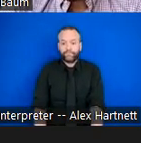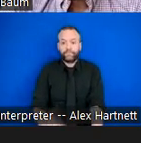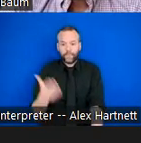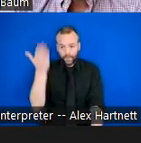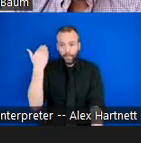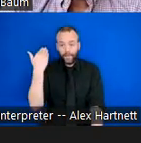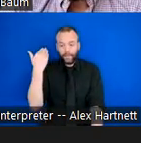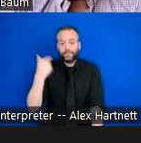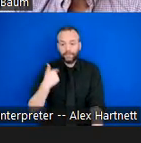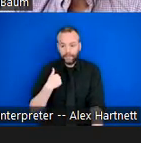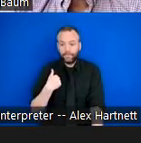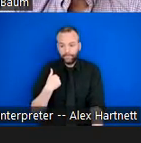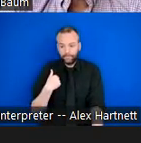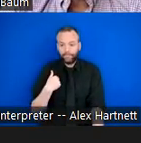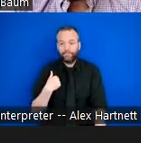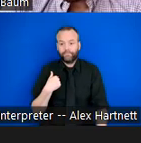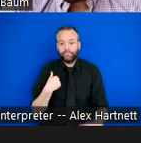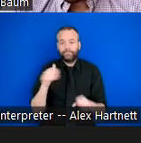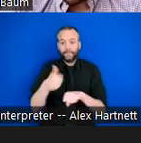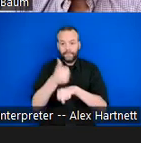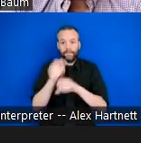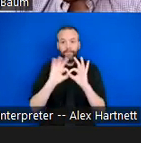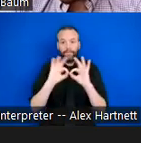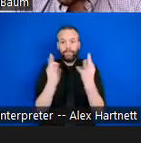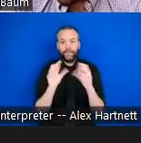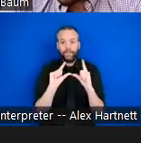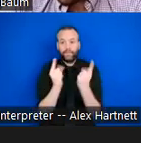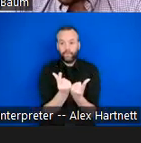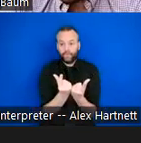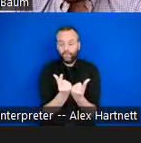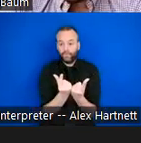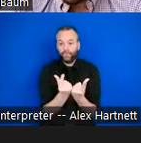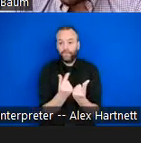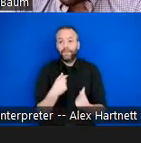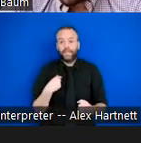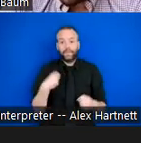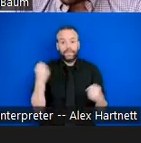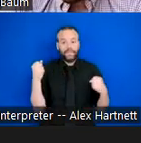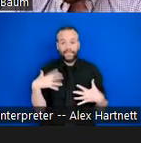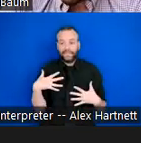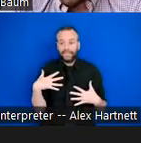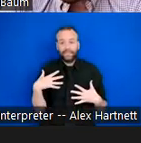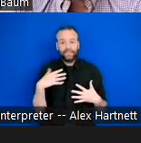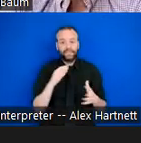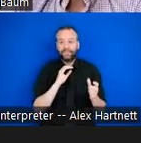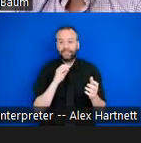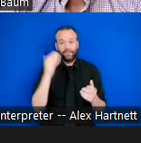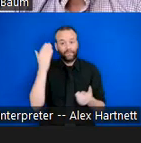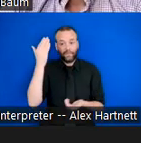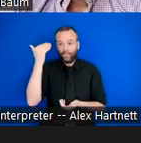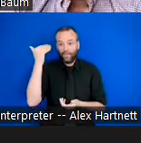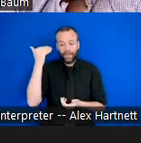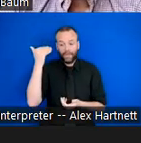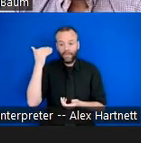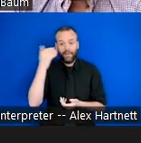LGBTQ family group. I was very fearful on my interview that